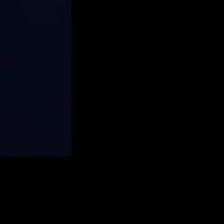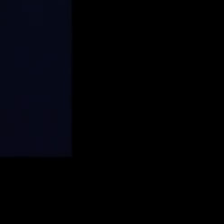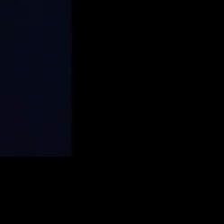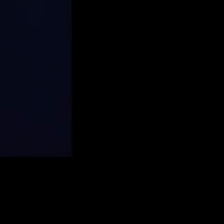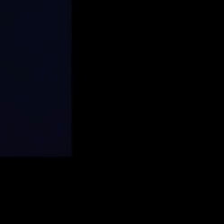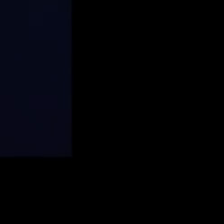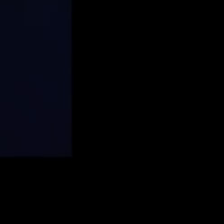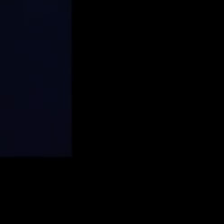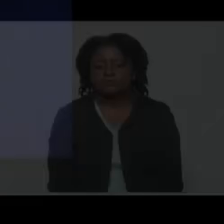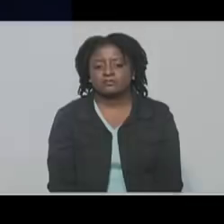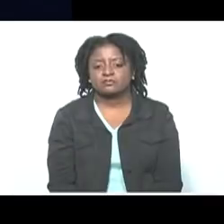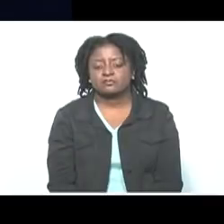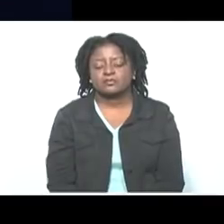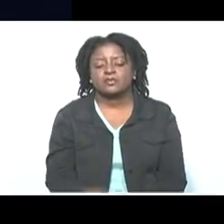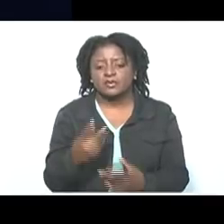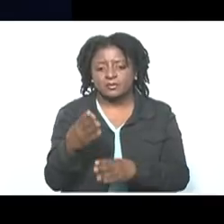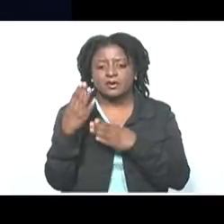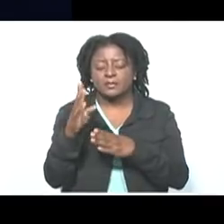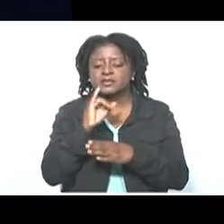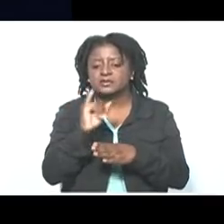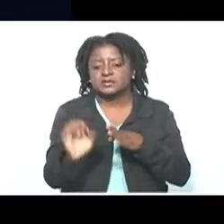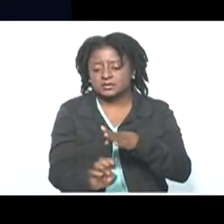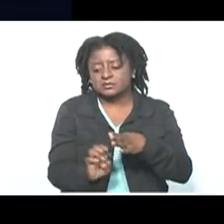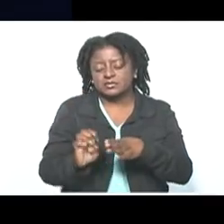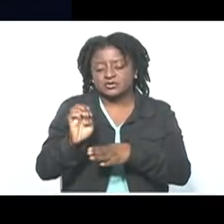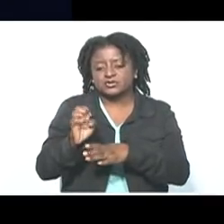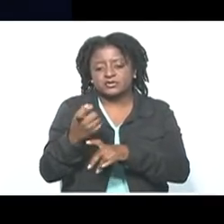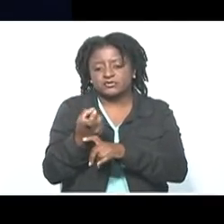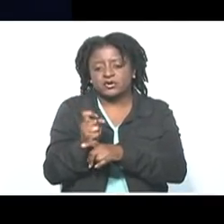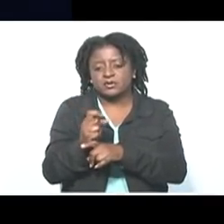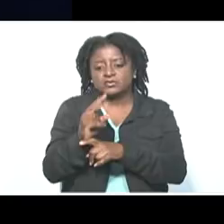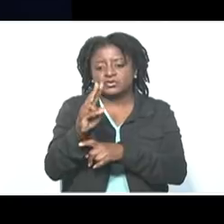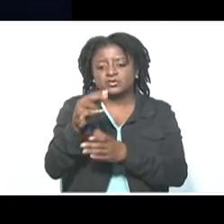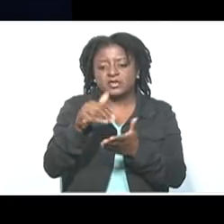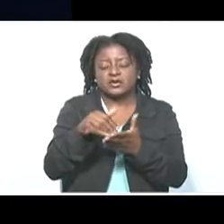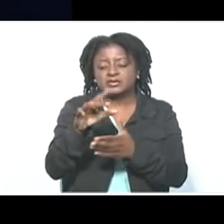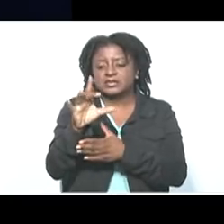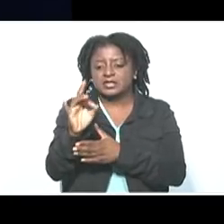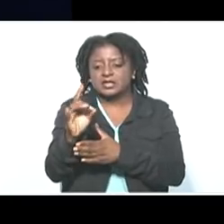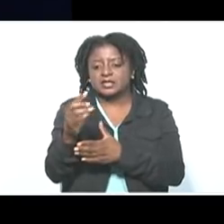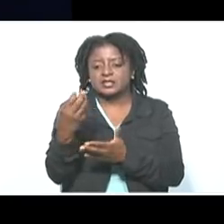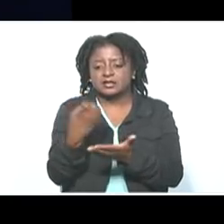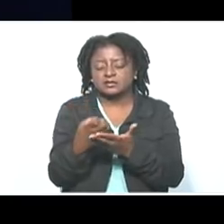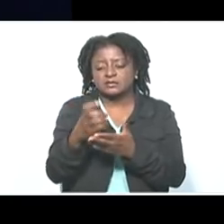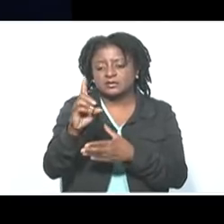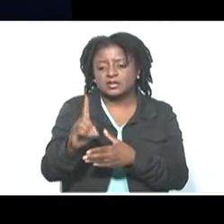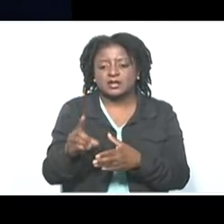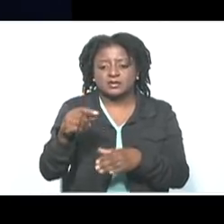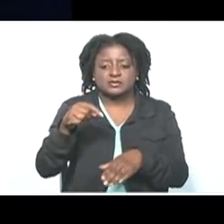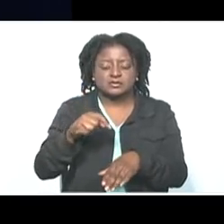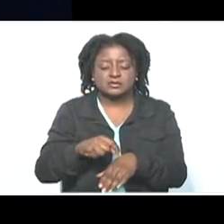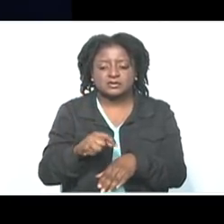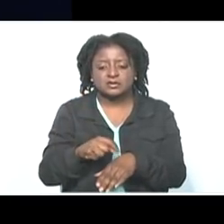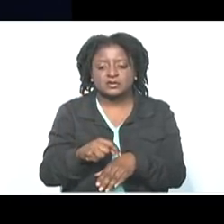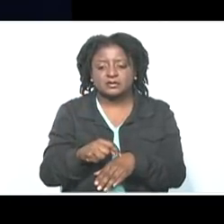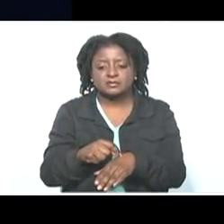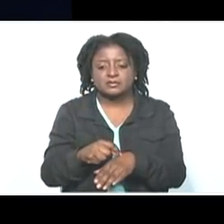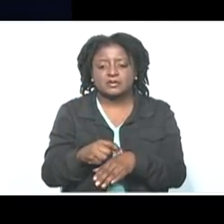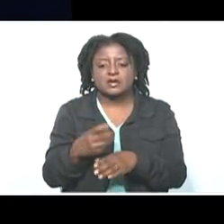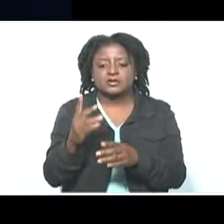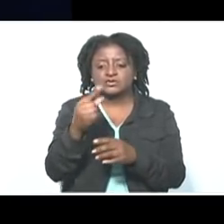encouraged that our 2018 GDP growth is estimated at